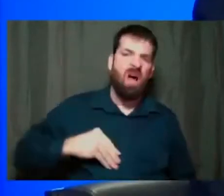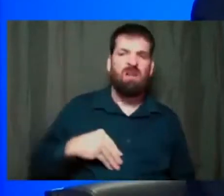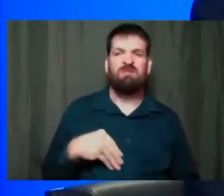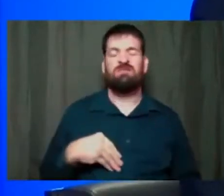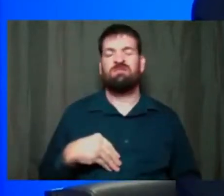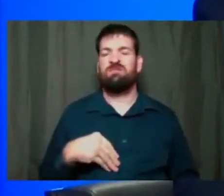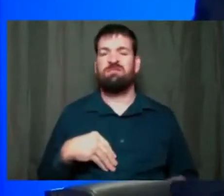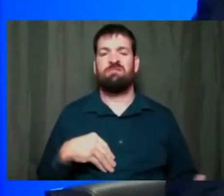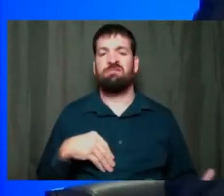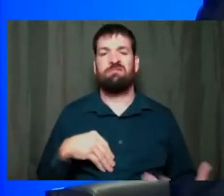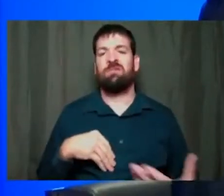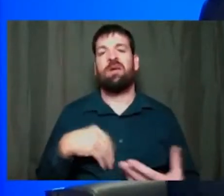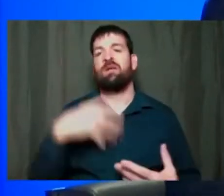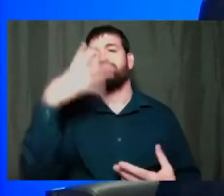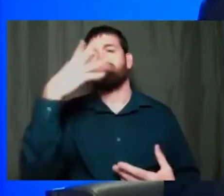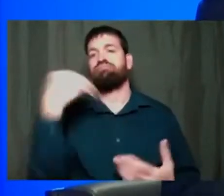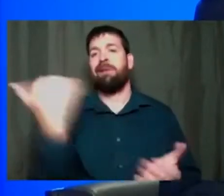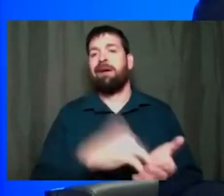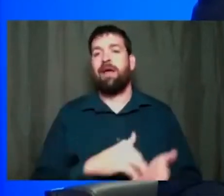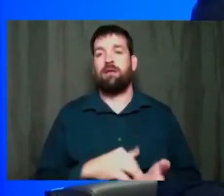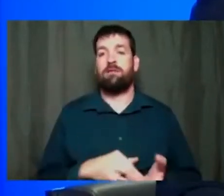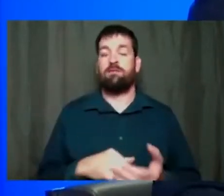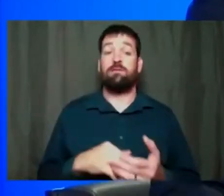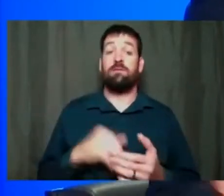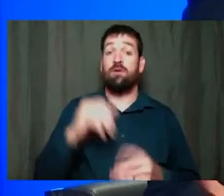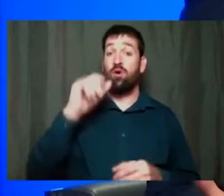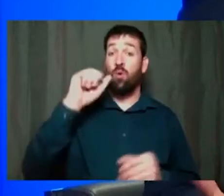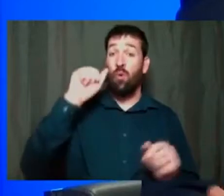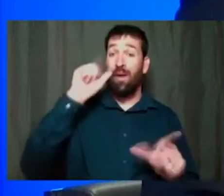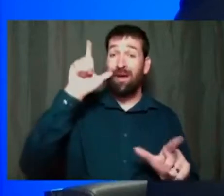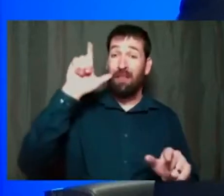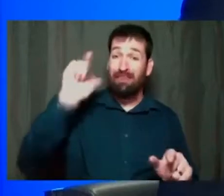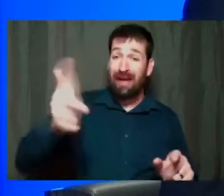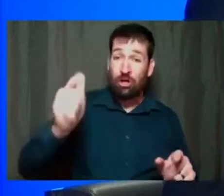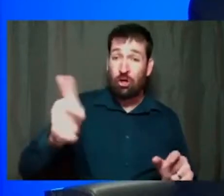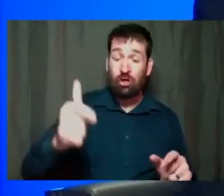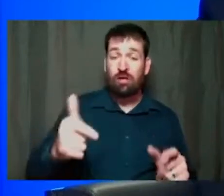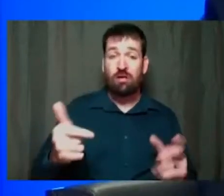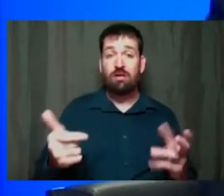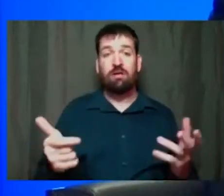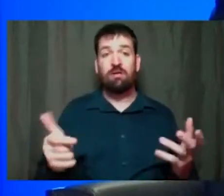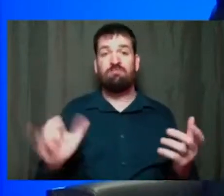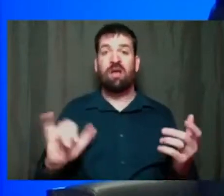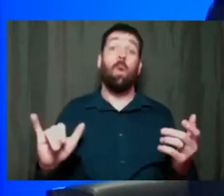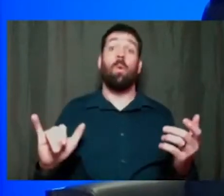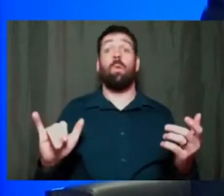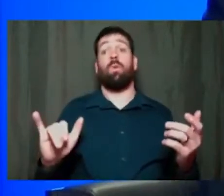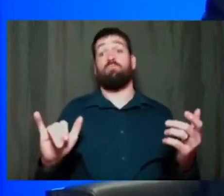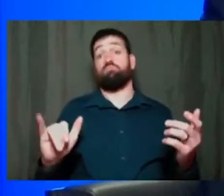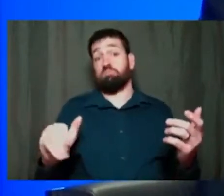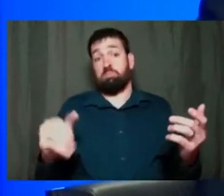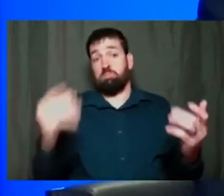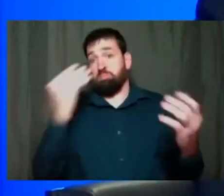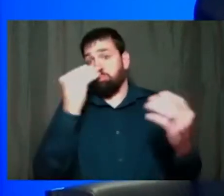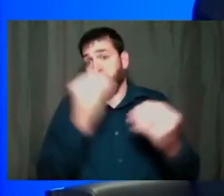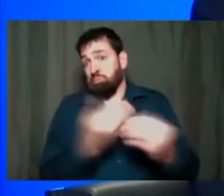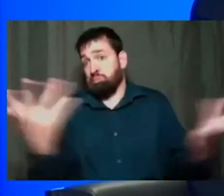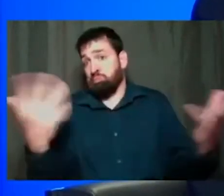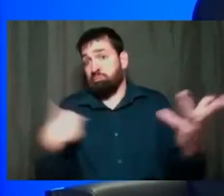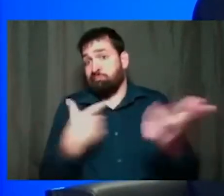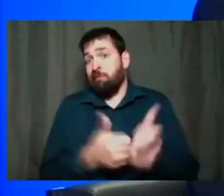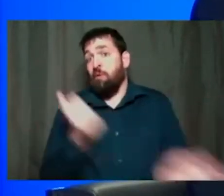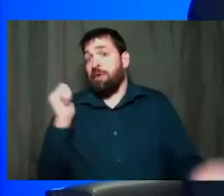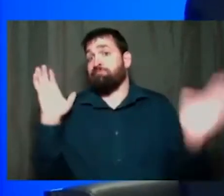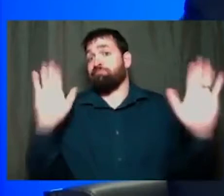That going back to sleep and waking up later after business hours, you're like, oh, nobody cares anymore. I got away from it. Cool. The